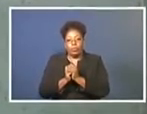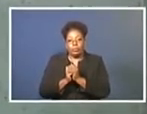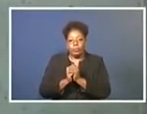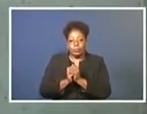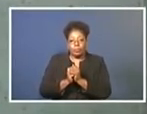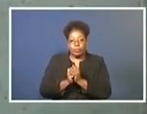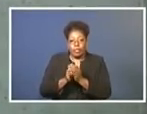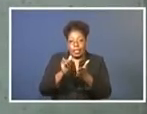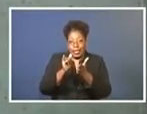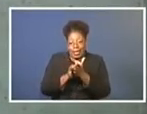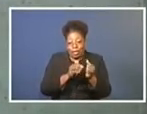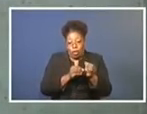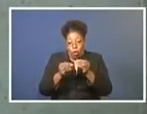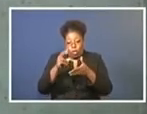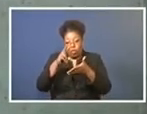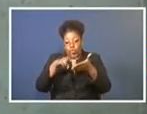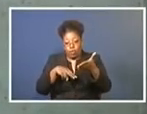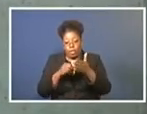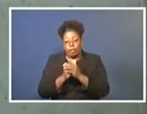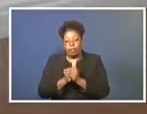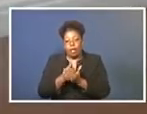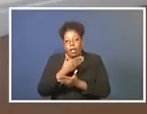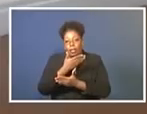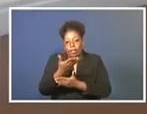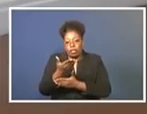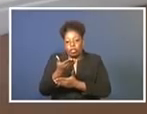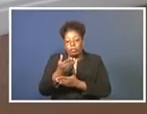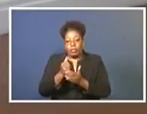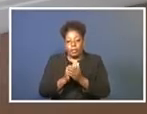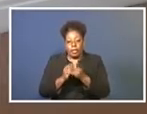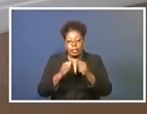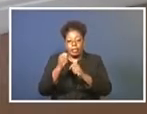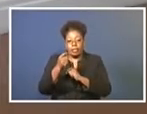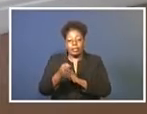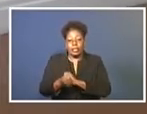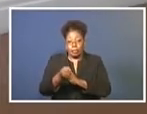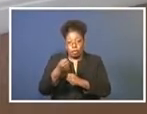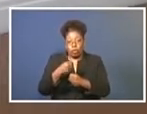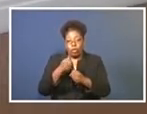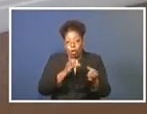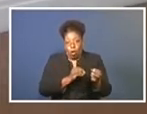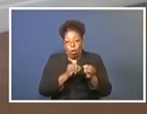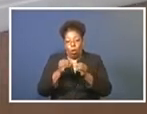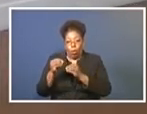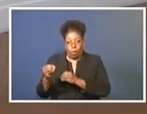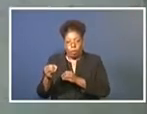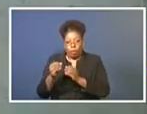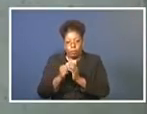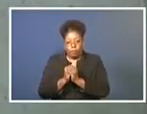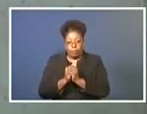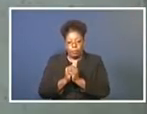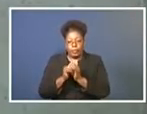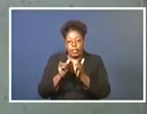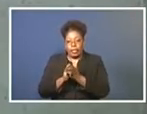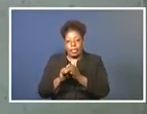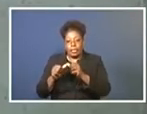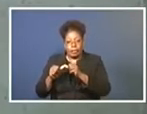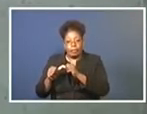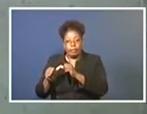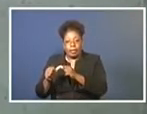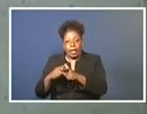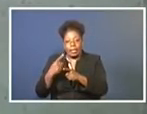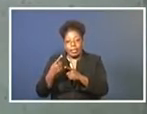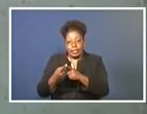that order reads that there should be substituted an order that the appellant be detained